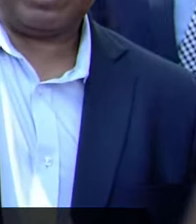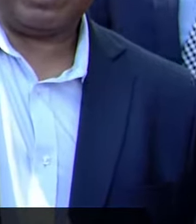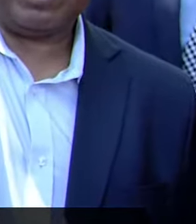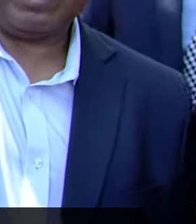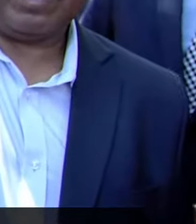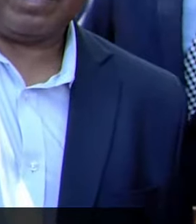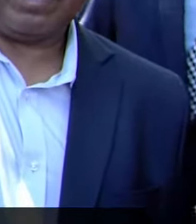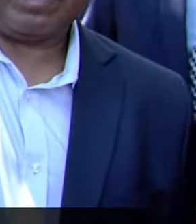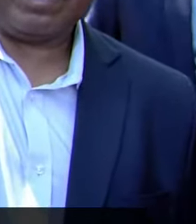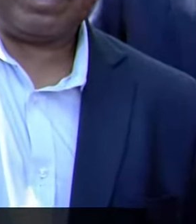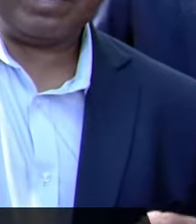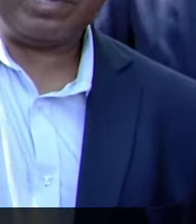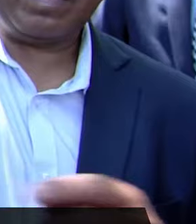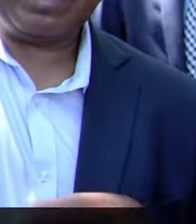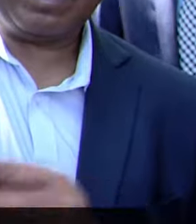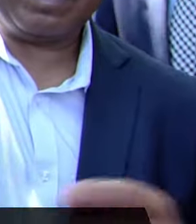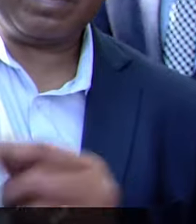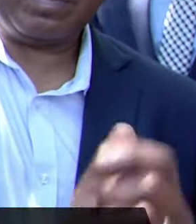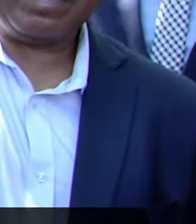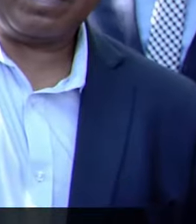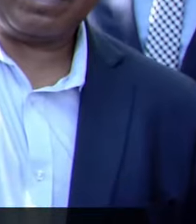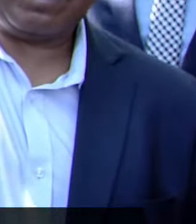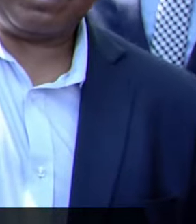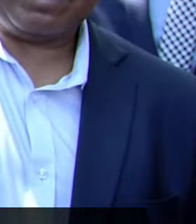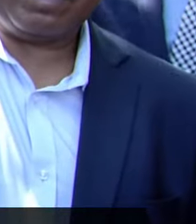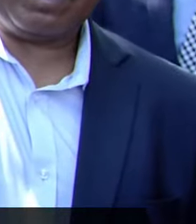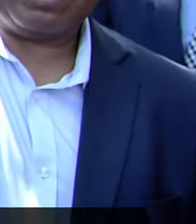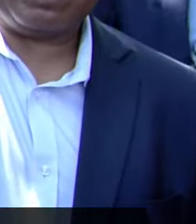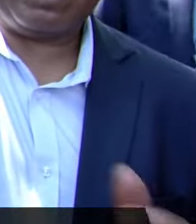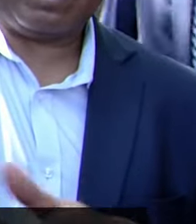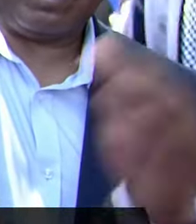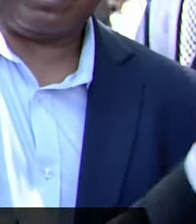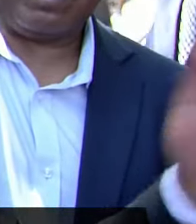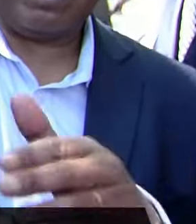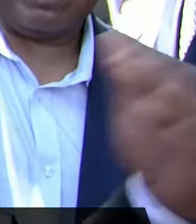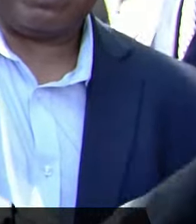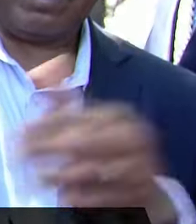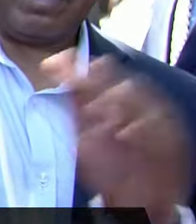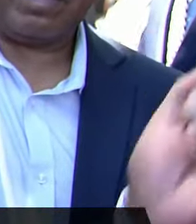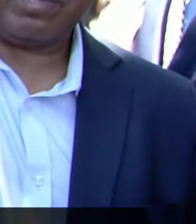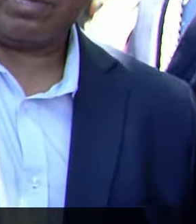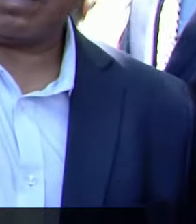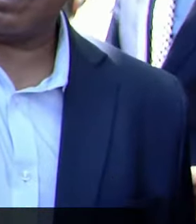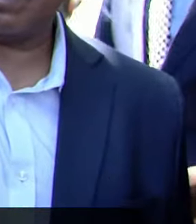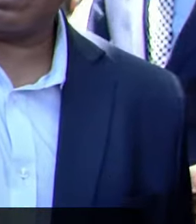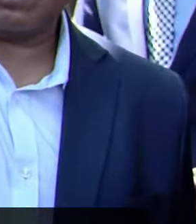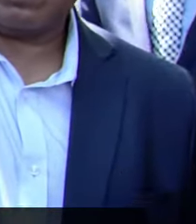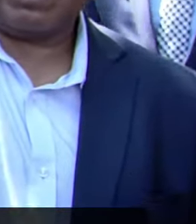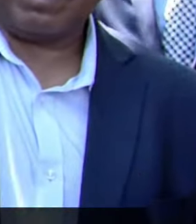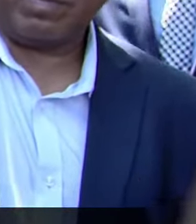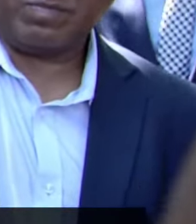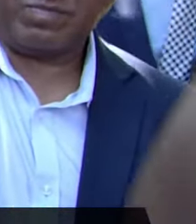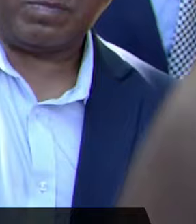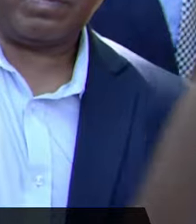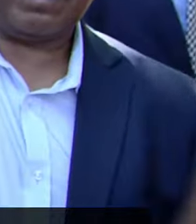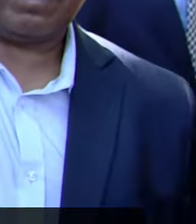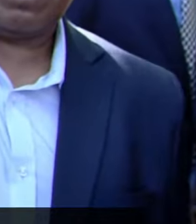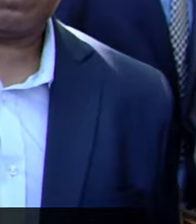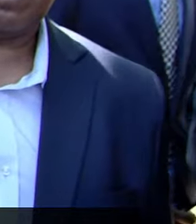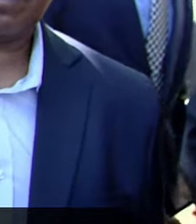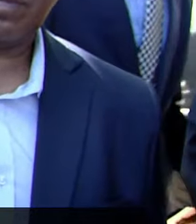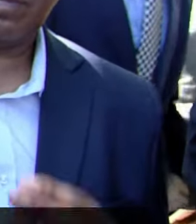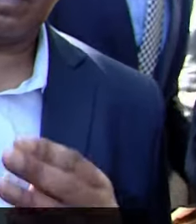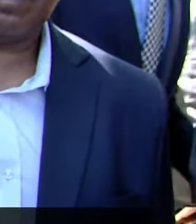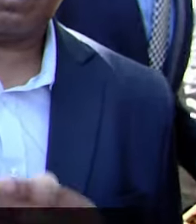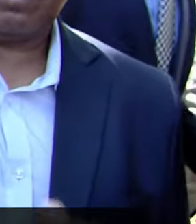what was good is that we kept regularly in touch with him during all of these months that he's been sick,